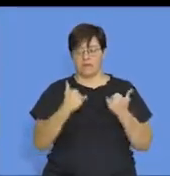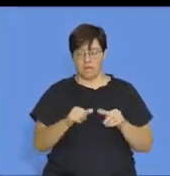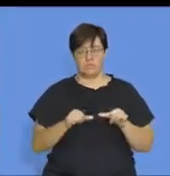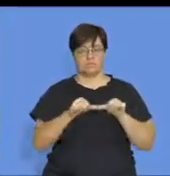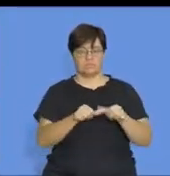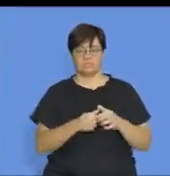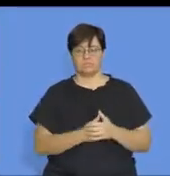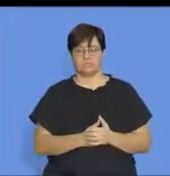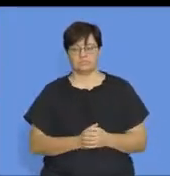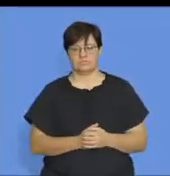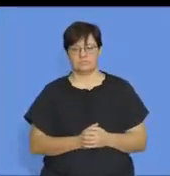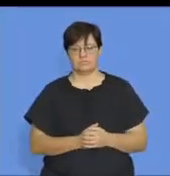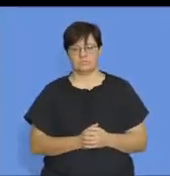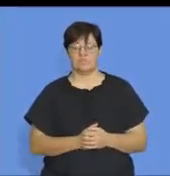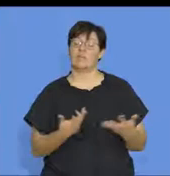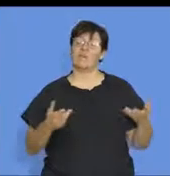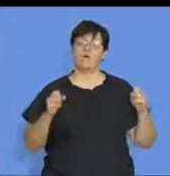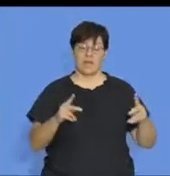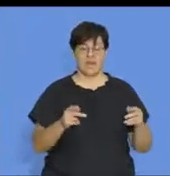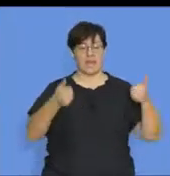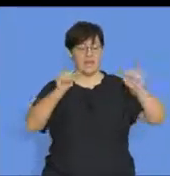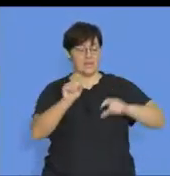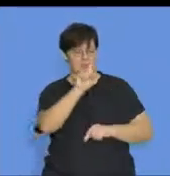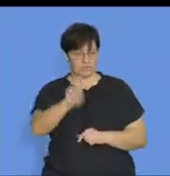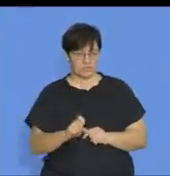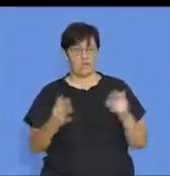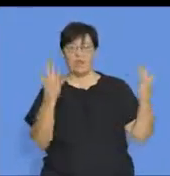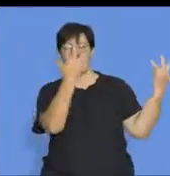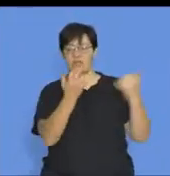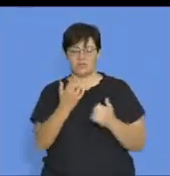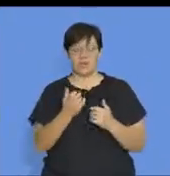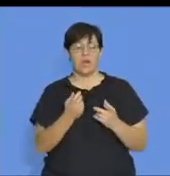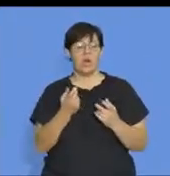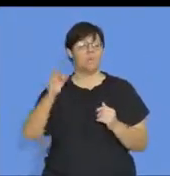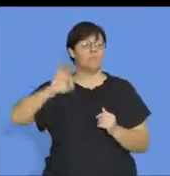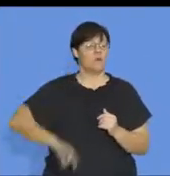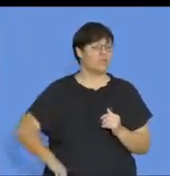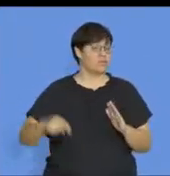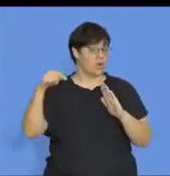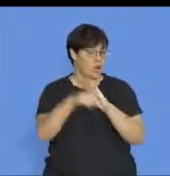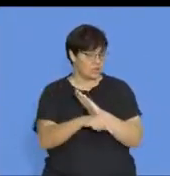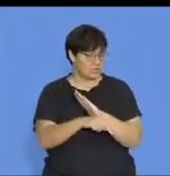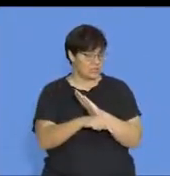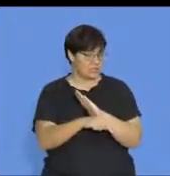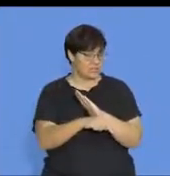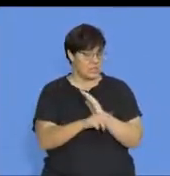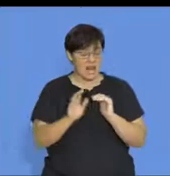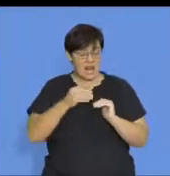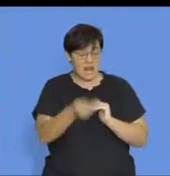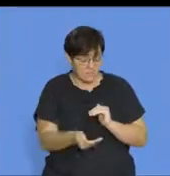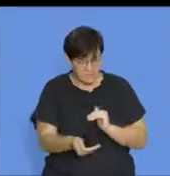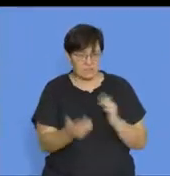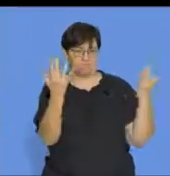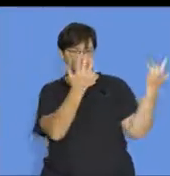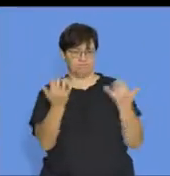on. Right, so for the next question, calculate the remaining profit or the loss. Now remember